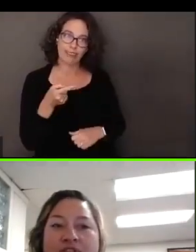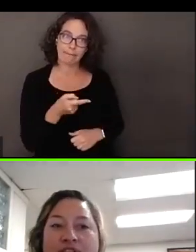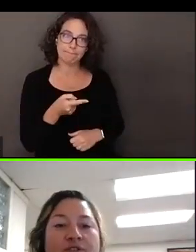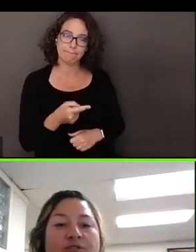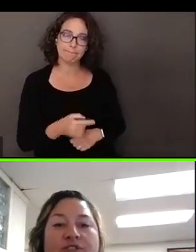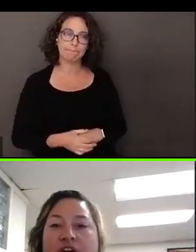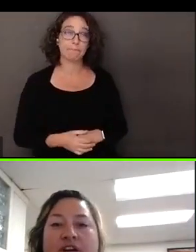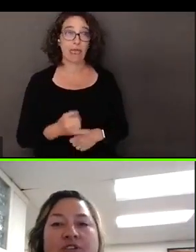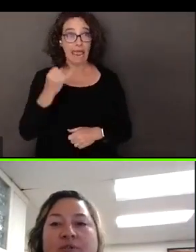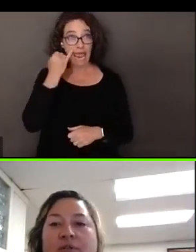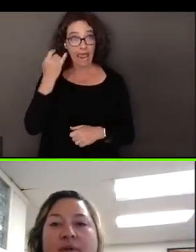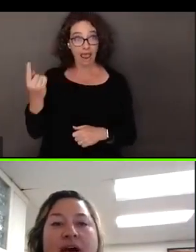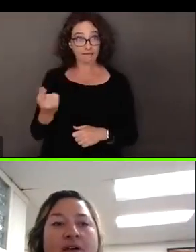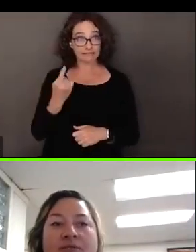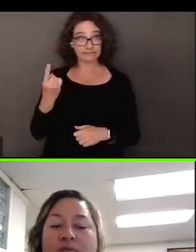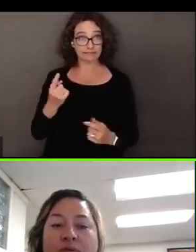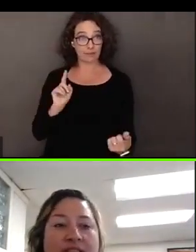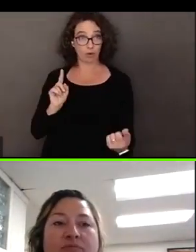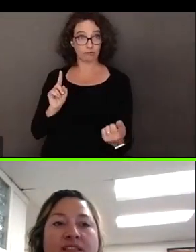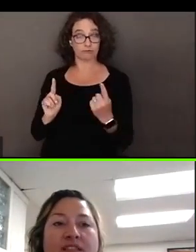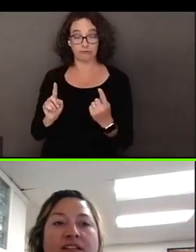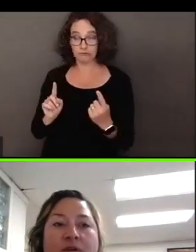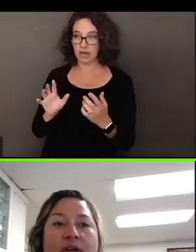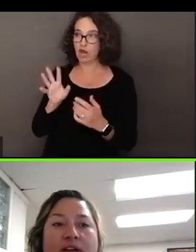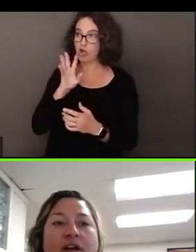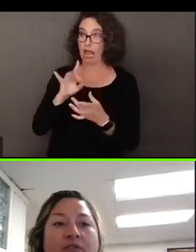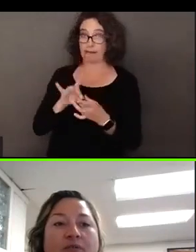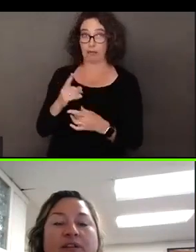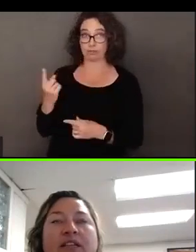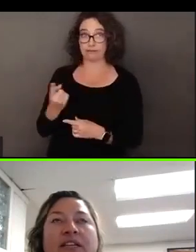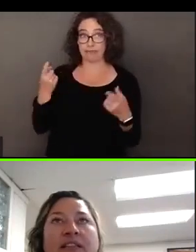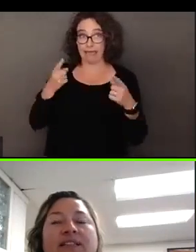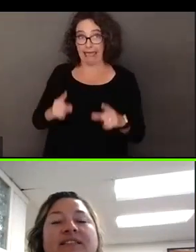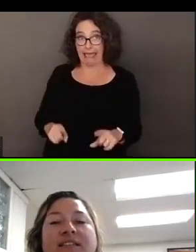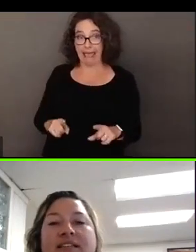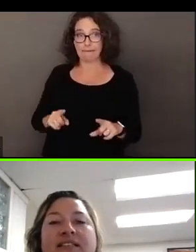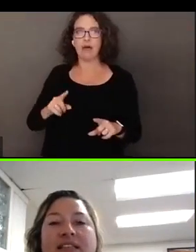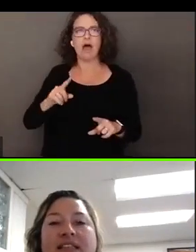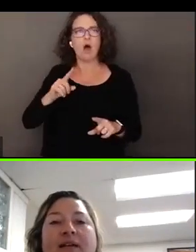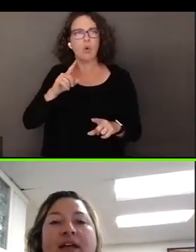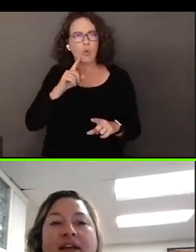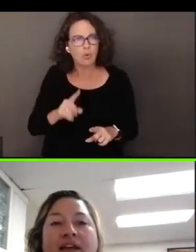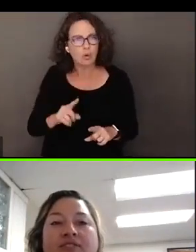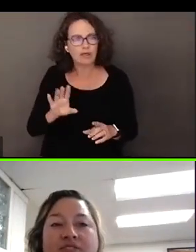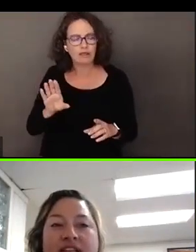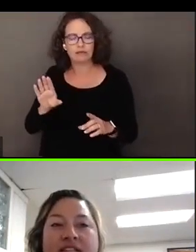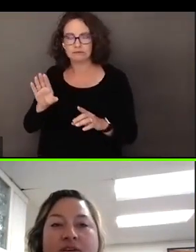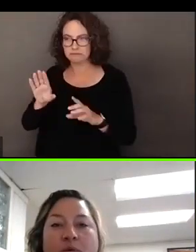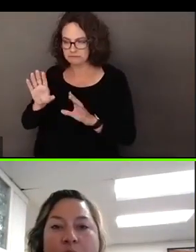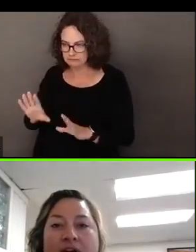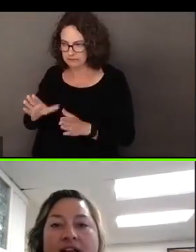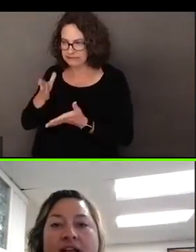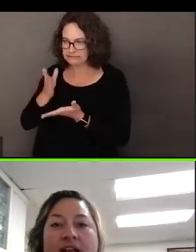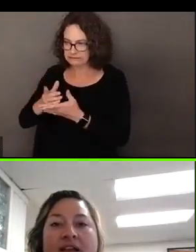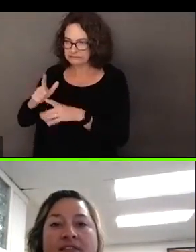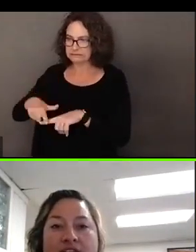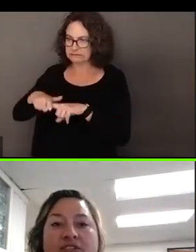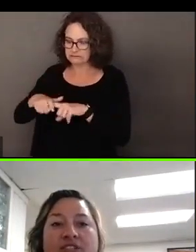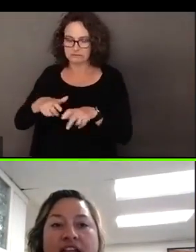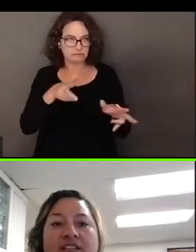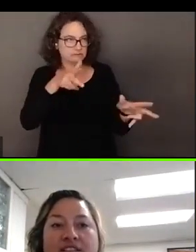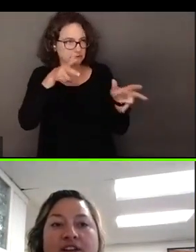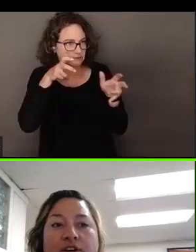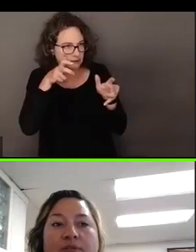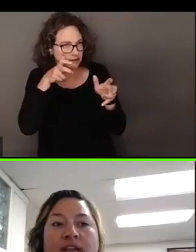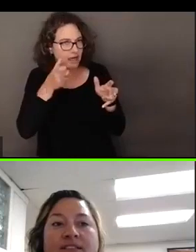somebody approaches you to talk to you about something that is going on, really listening to them and understanding what